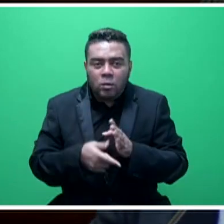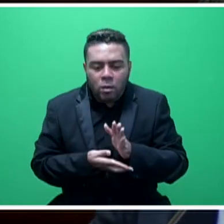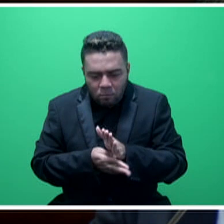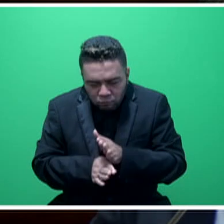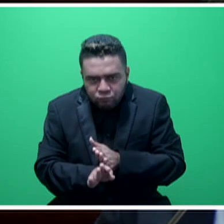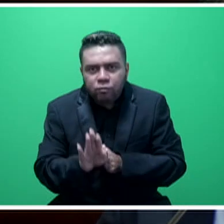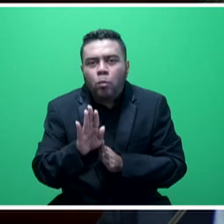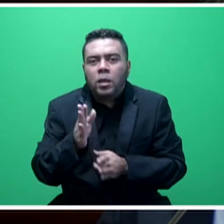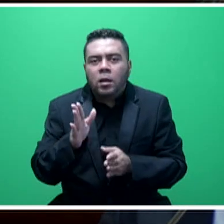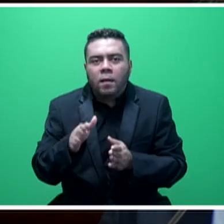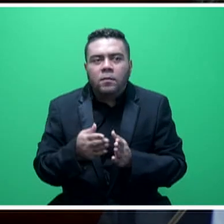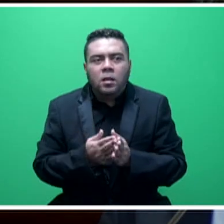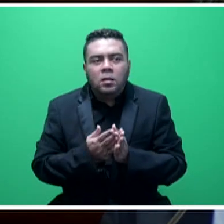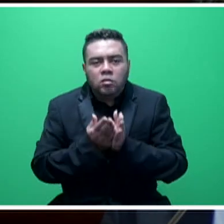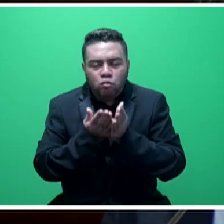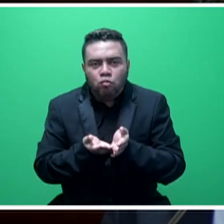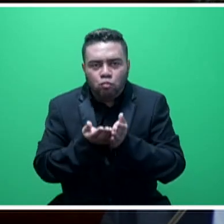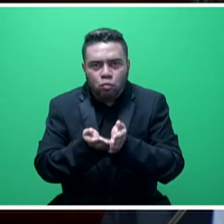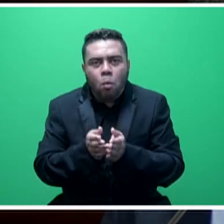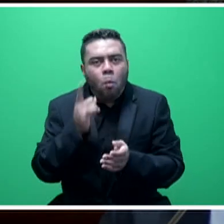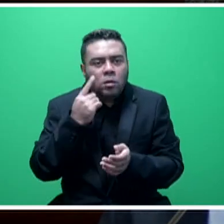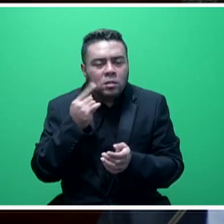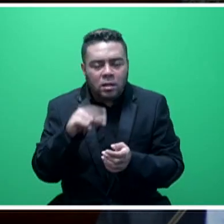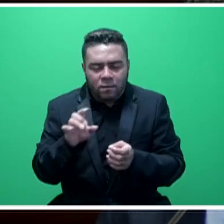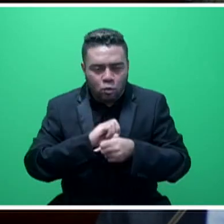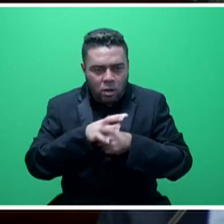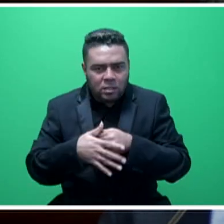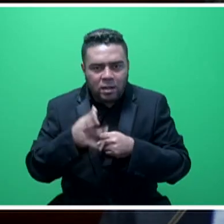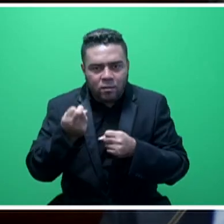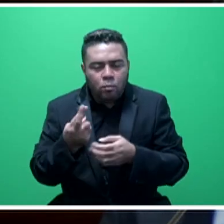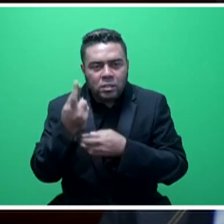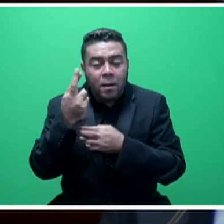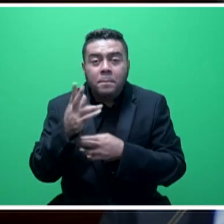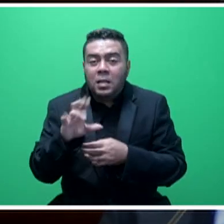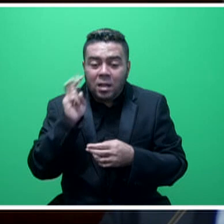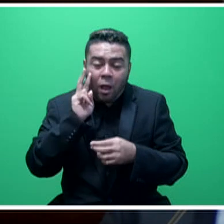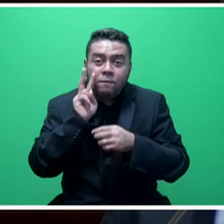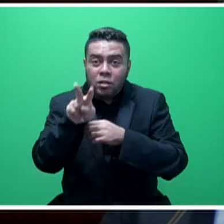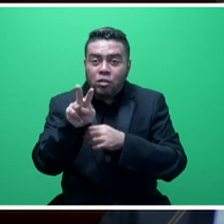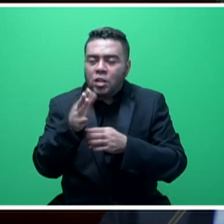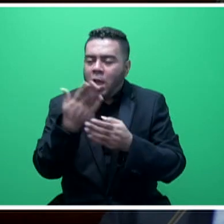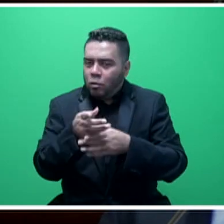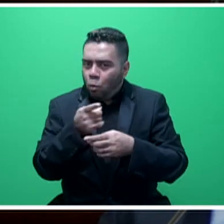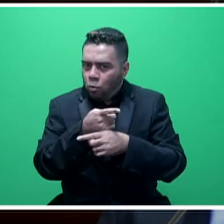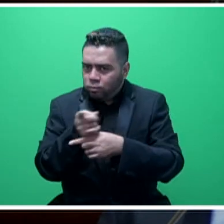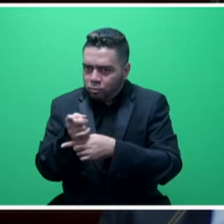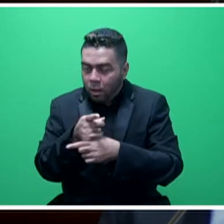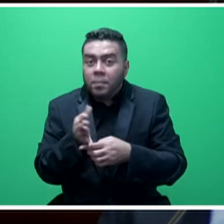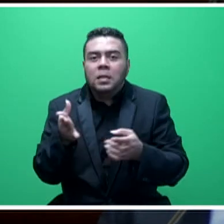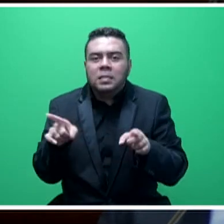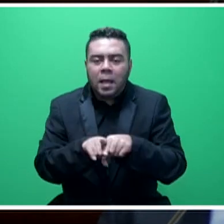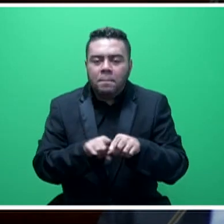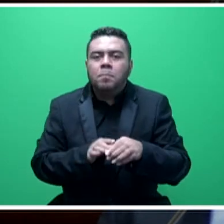can come out together from the stormy waters that this crisis actually presents. By setting our vision and course beyond the